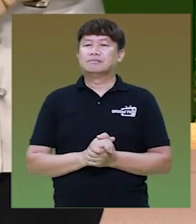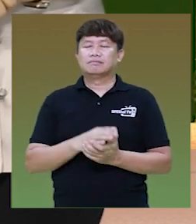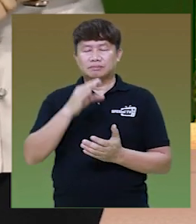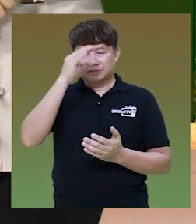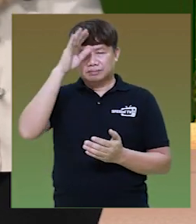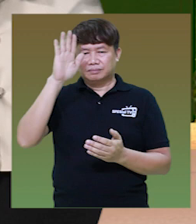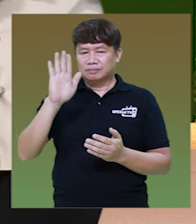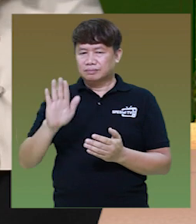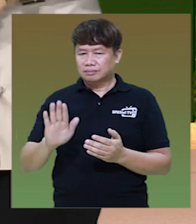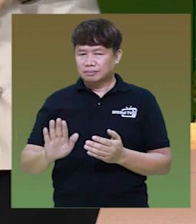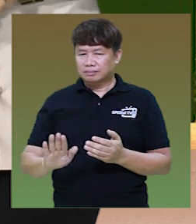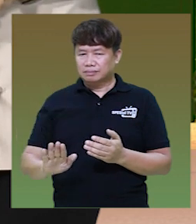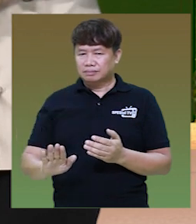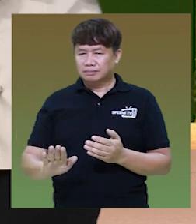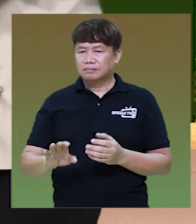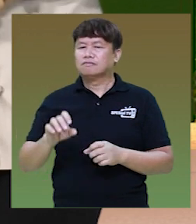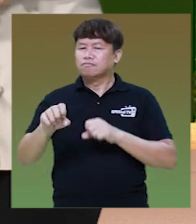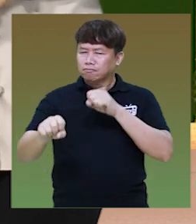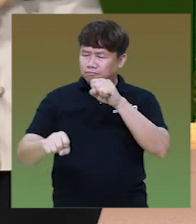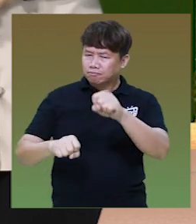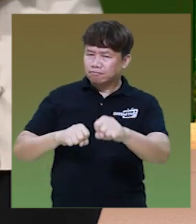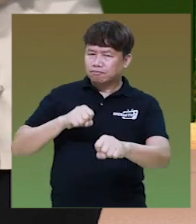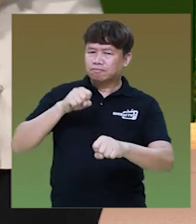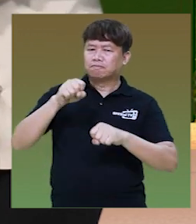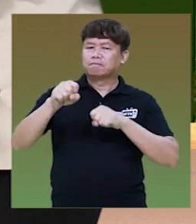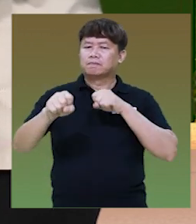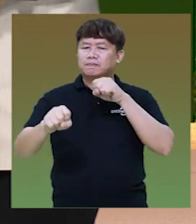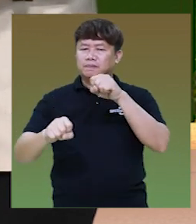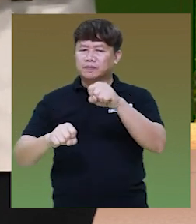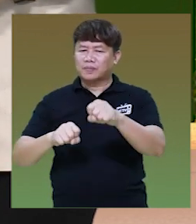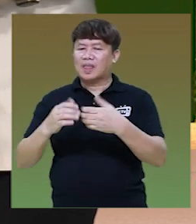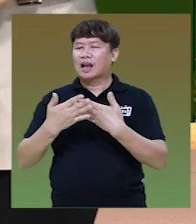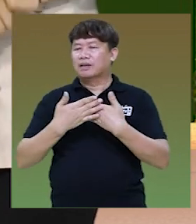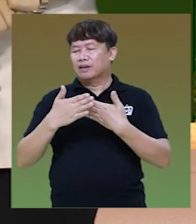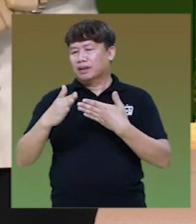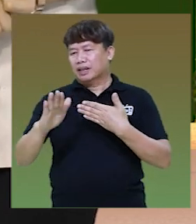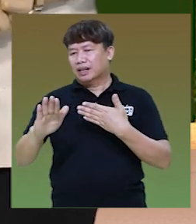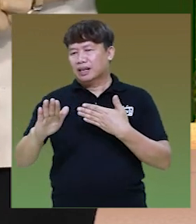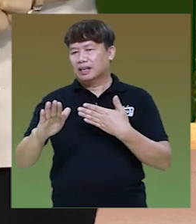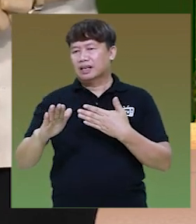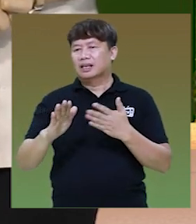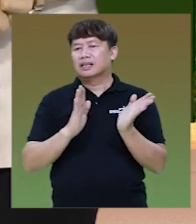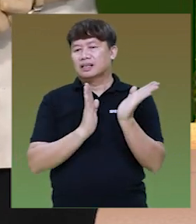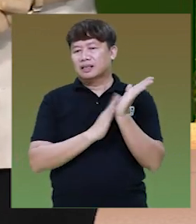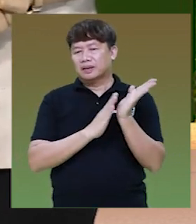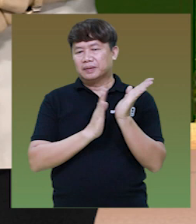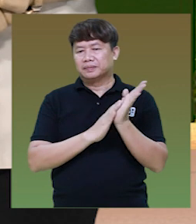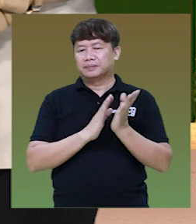The boy is riding a bicycle after school.